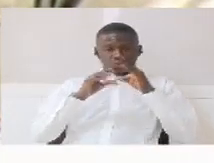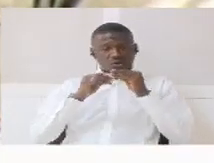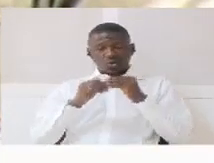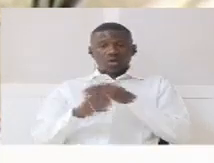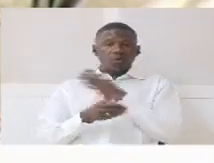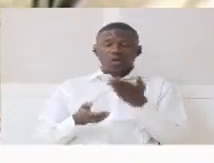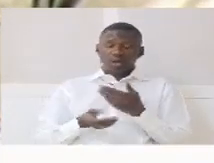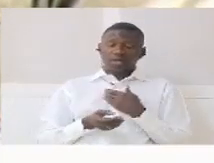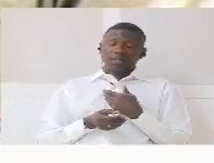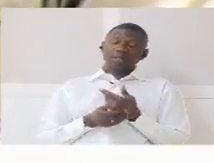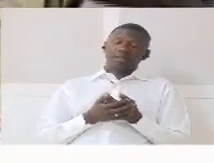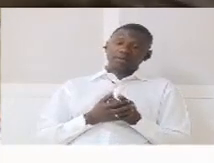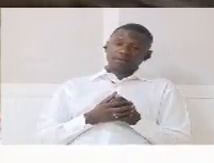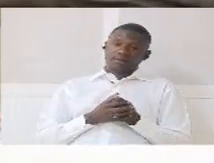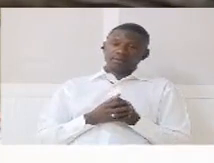where they speak,